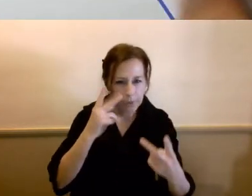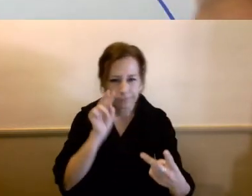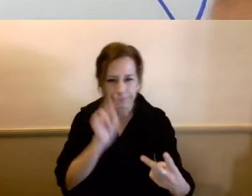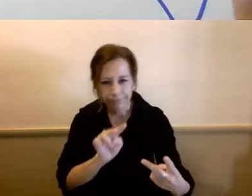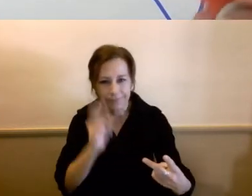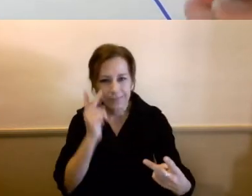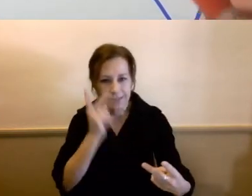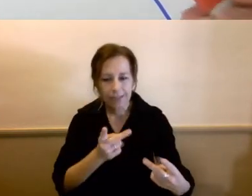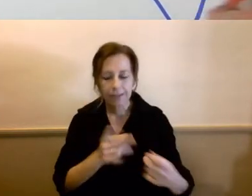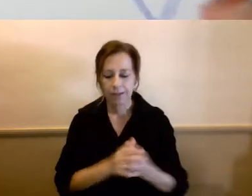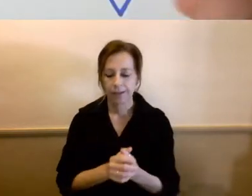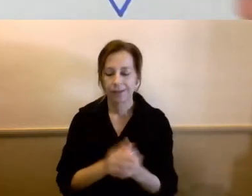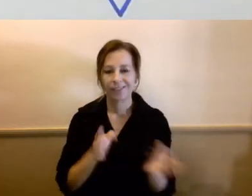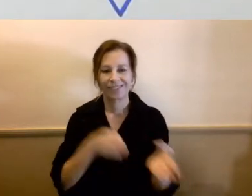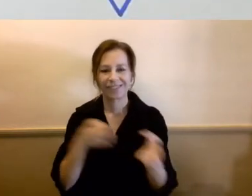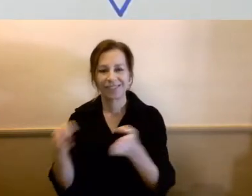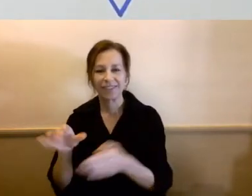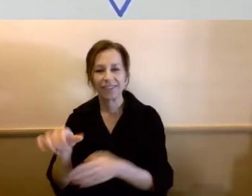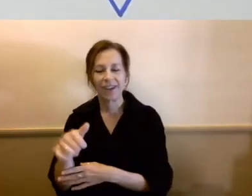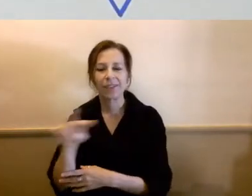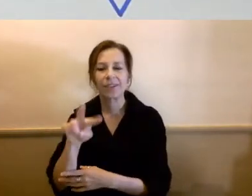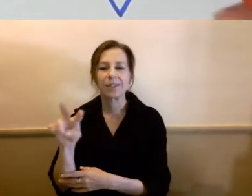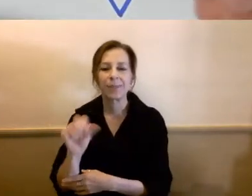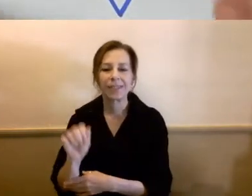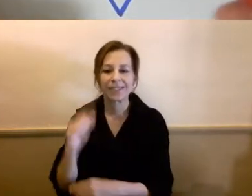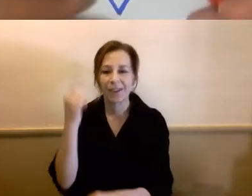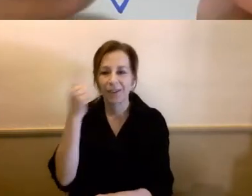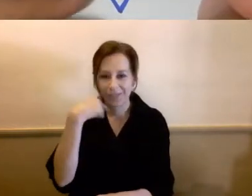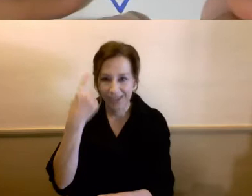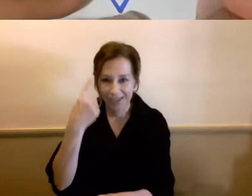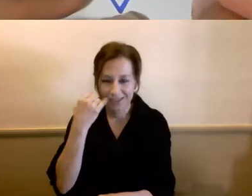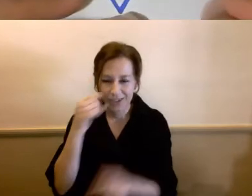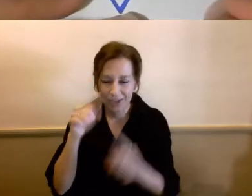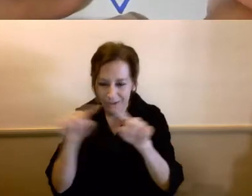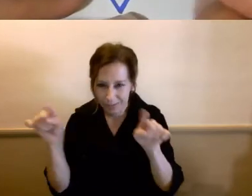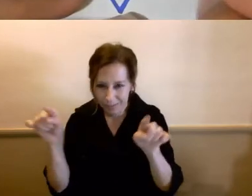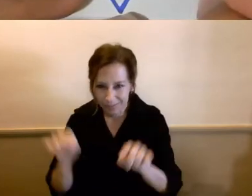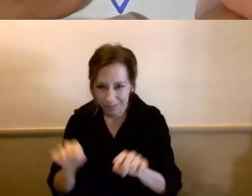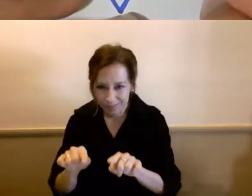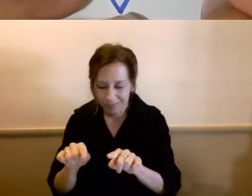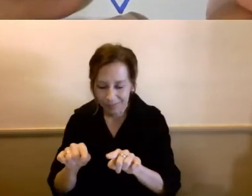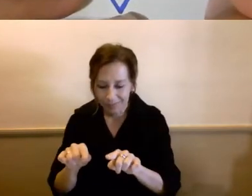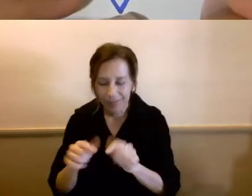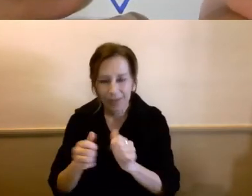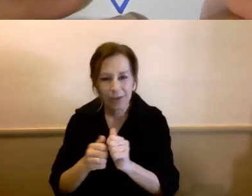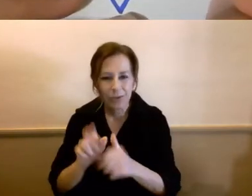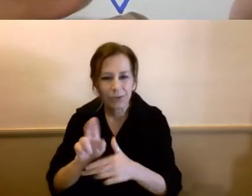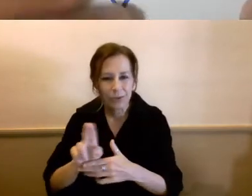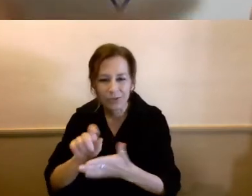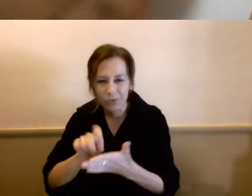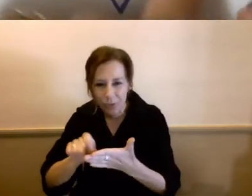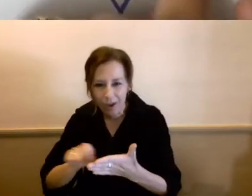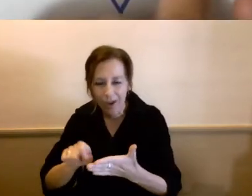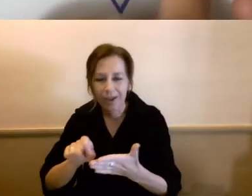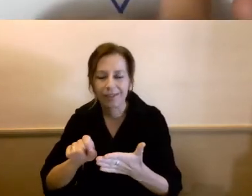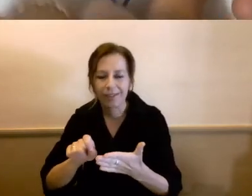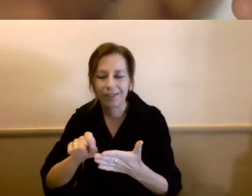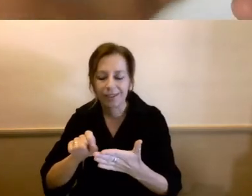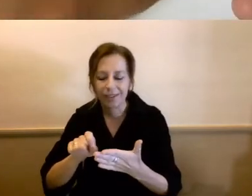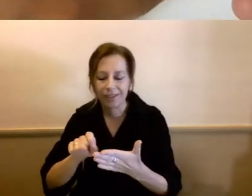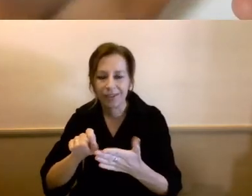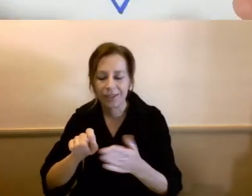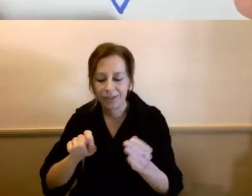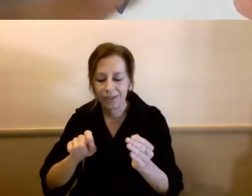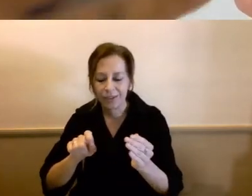and another one was the pizza face. All right, so if you draw this very tiny on your paper with your pencil, you can use